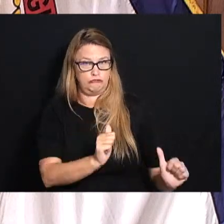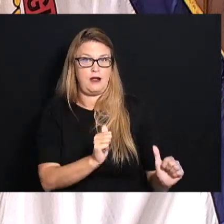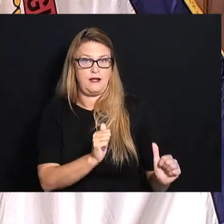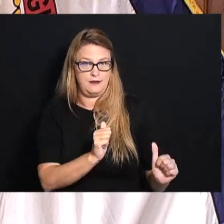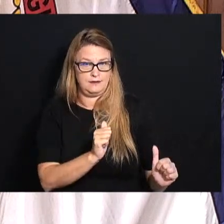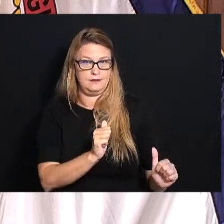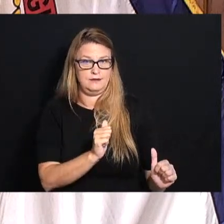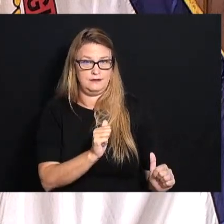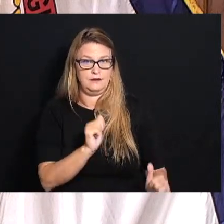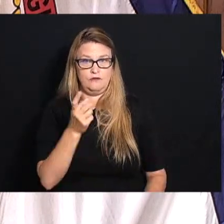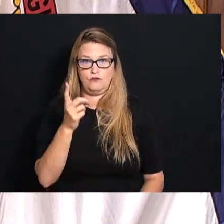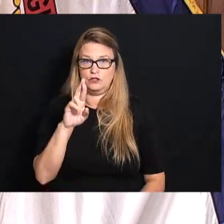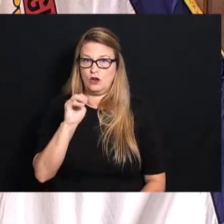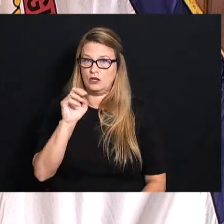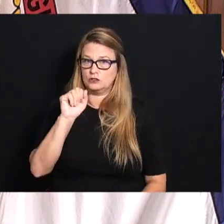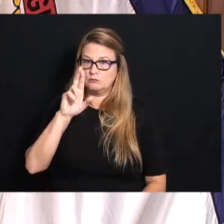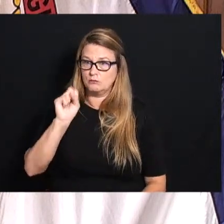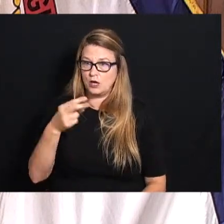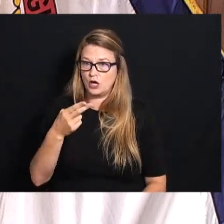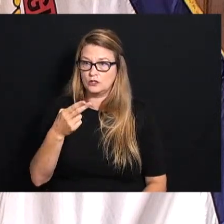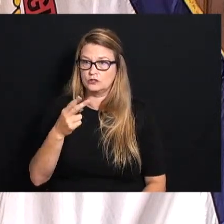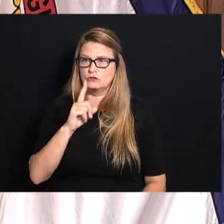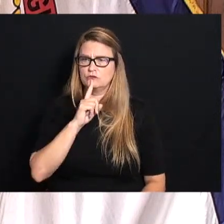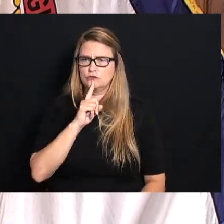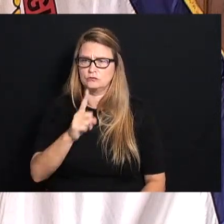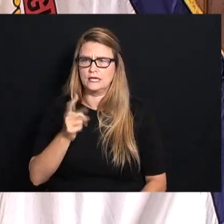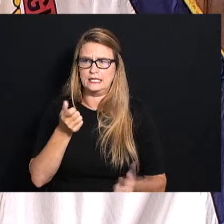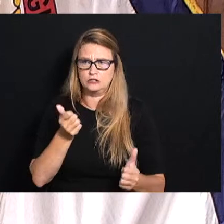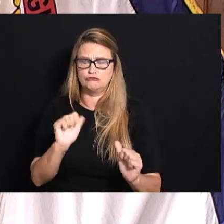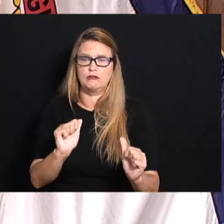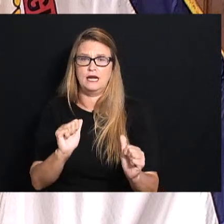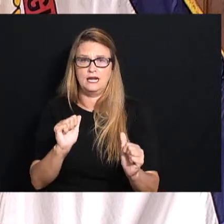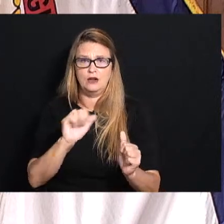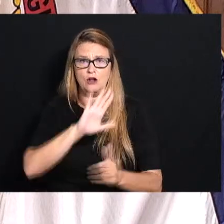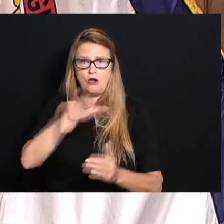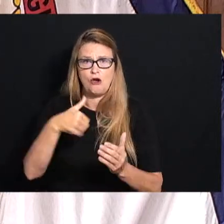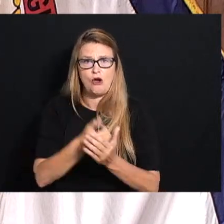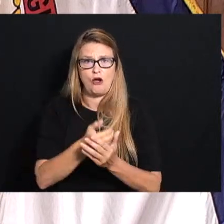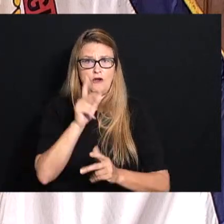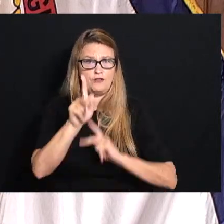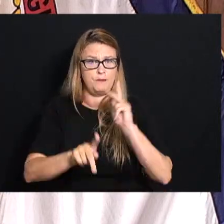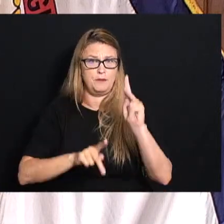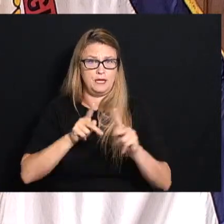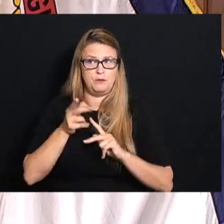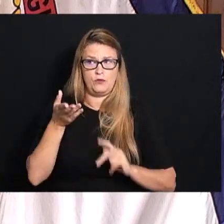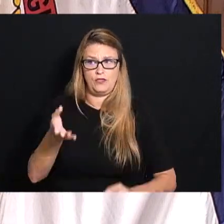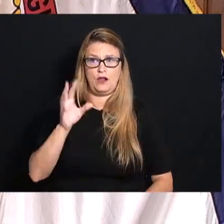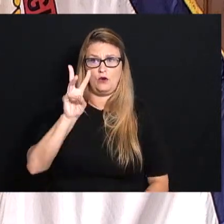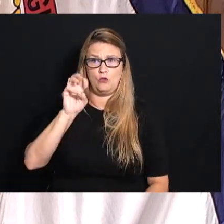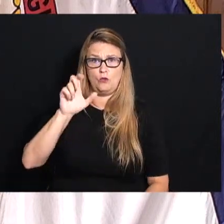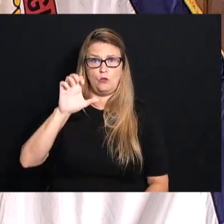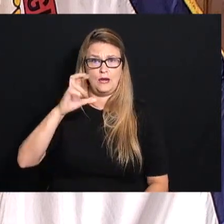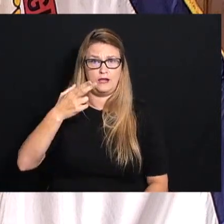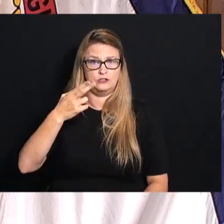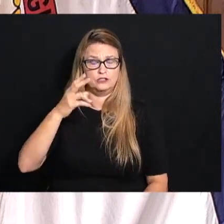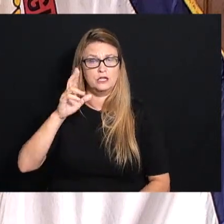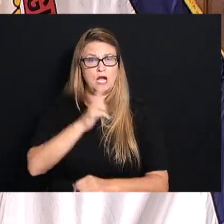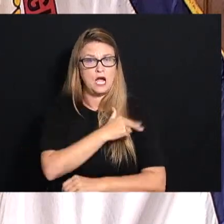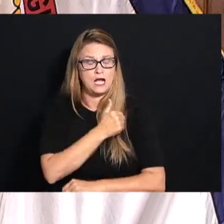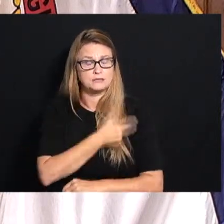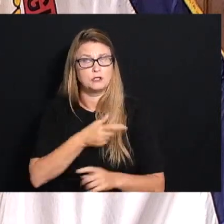or Dr. Marsh is truly trying, or all those great people down at the Welch Hospital are truly